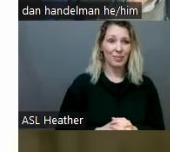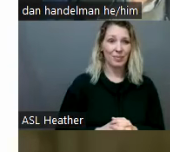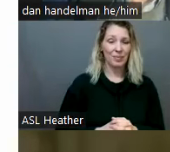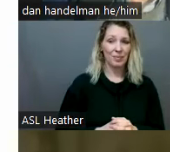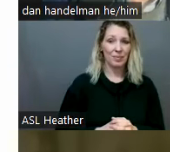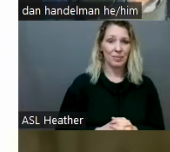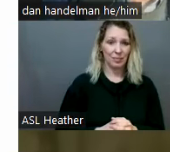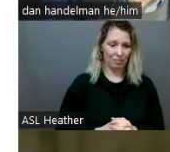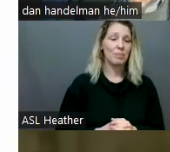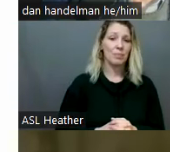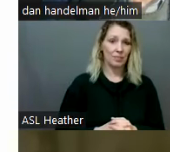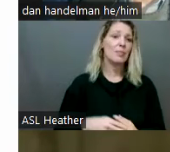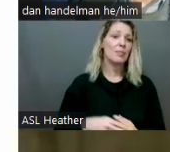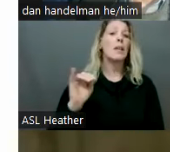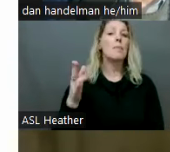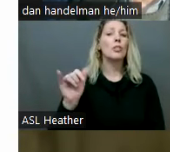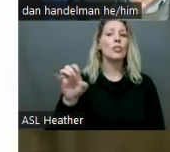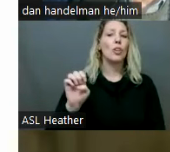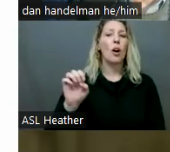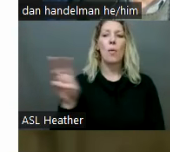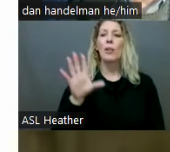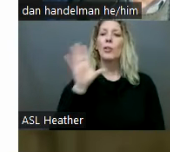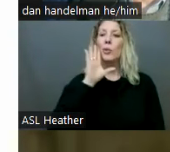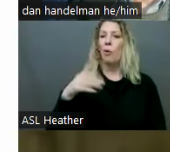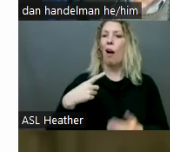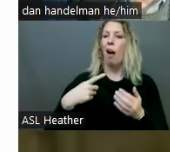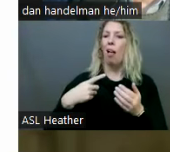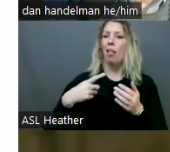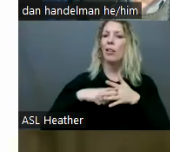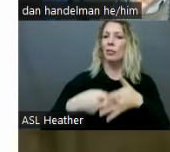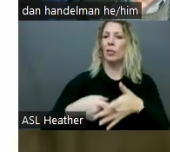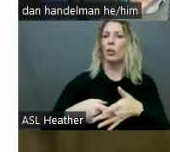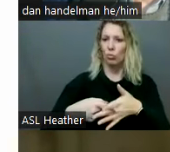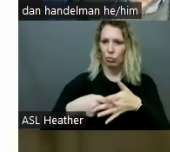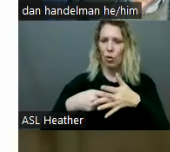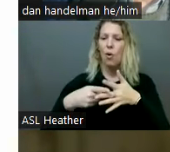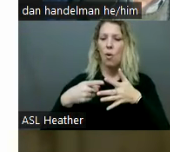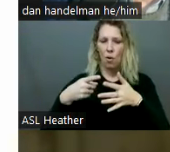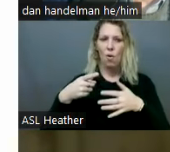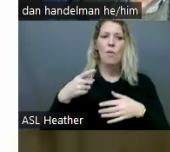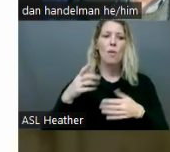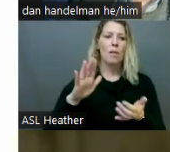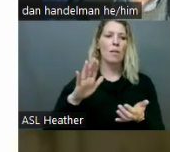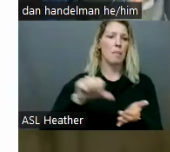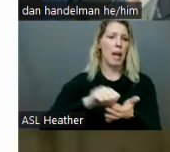I think Co-Chair Michelle Wesley is going to start us with the intro paragraphs, which are on page 3.